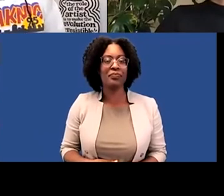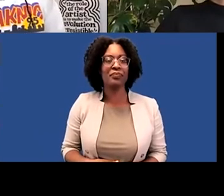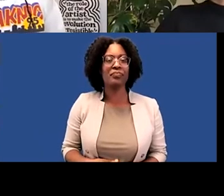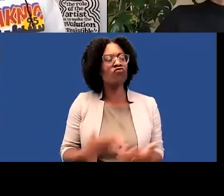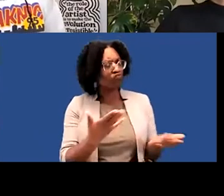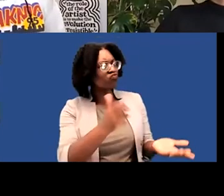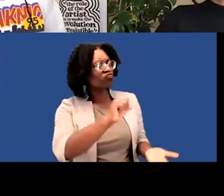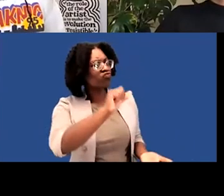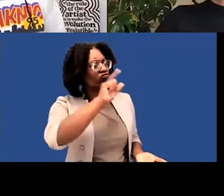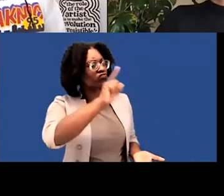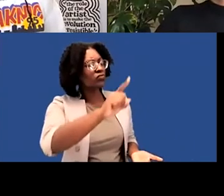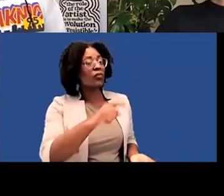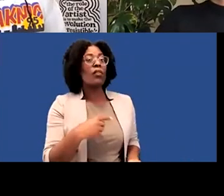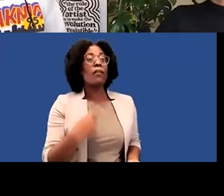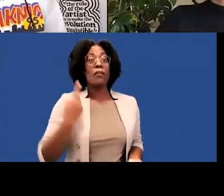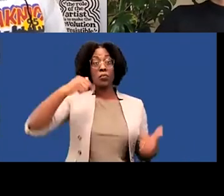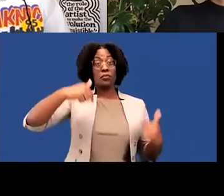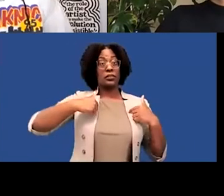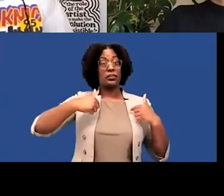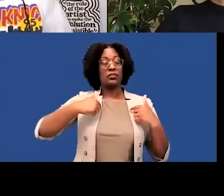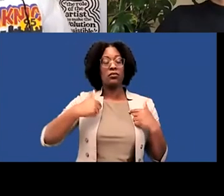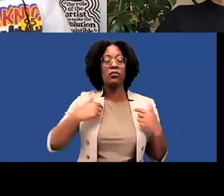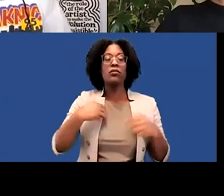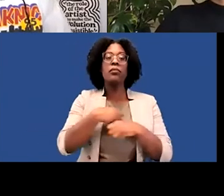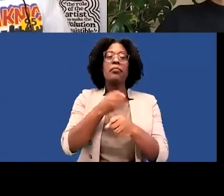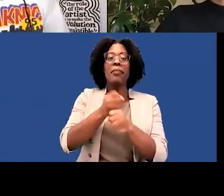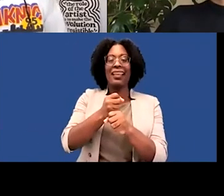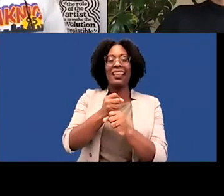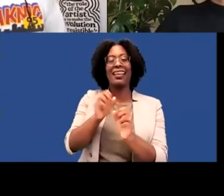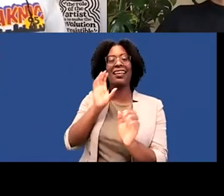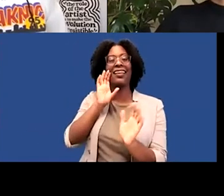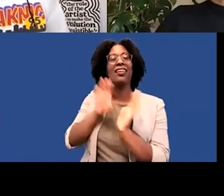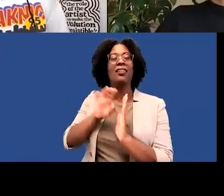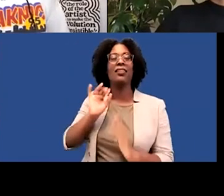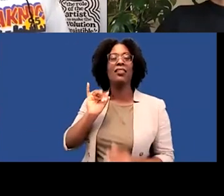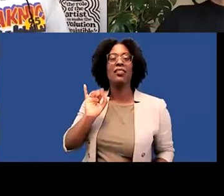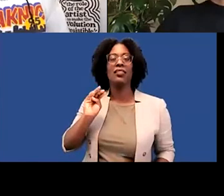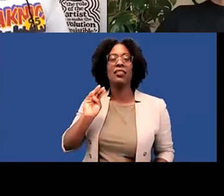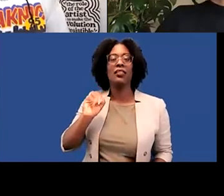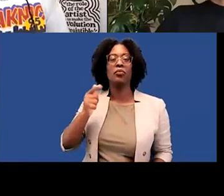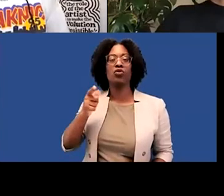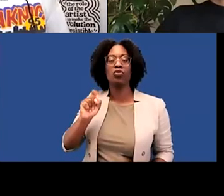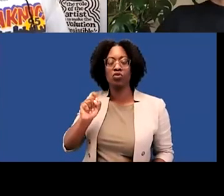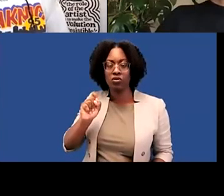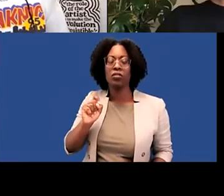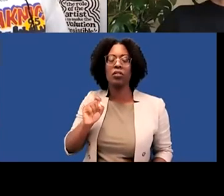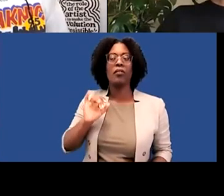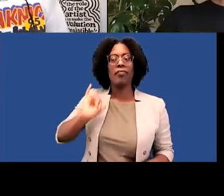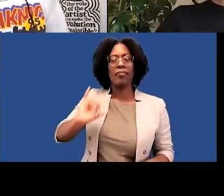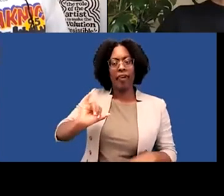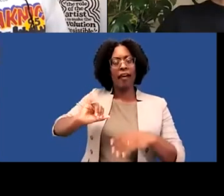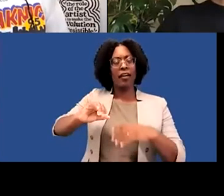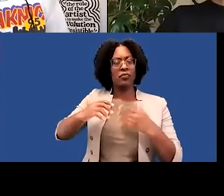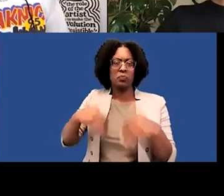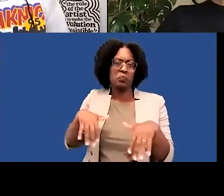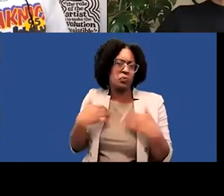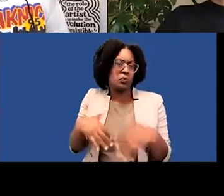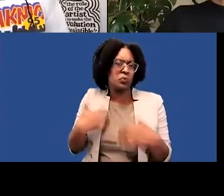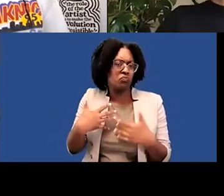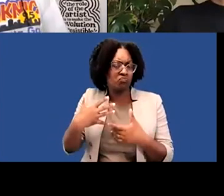making an image is a trust exercise. It's a care exercise. I'd say in the last